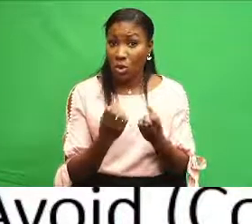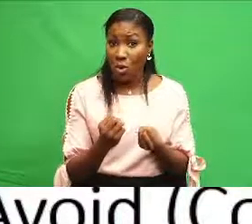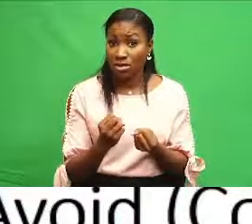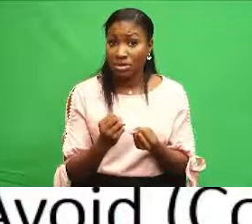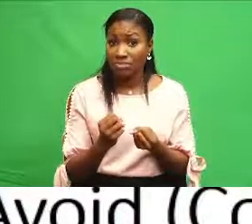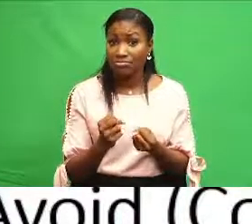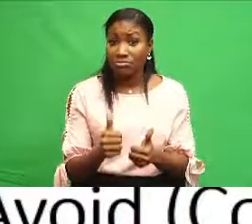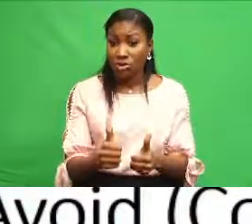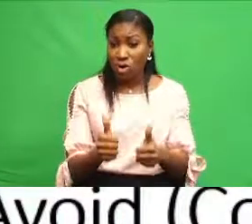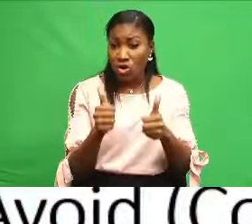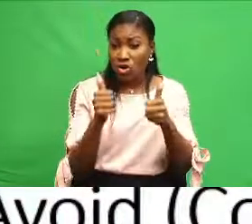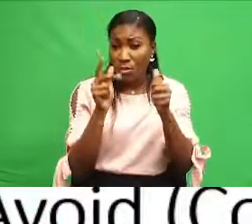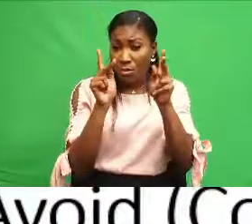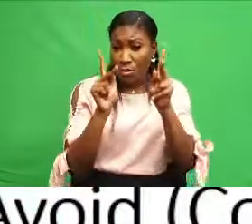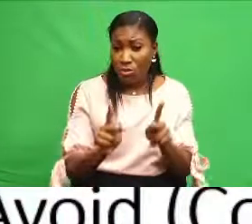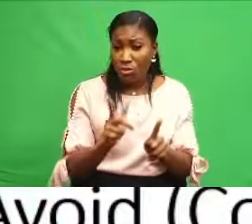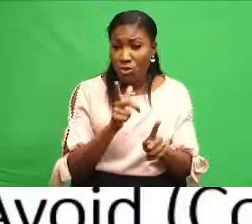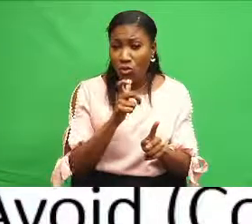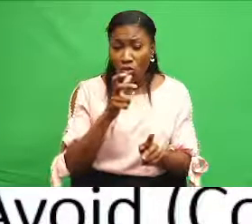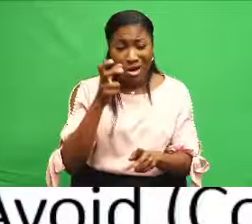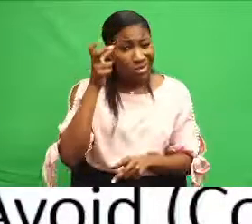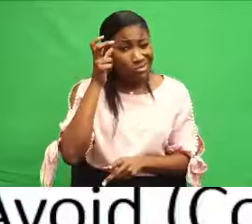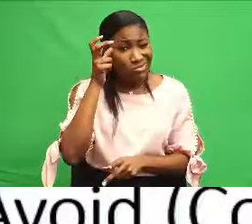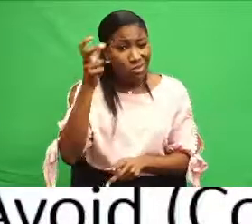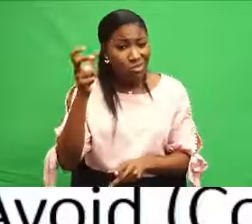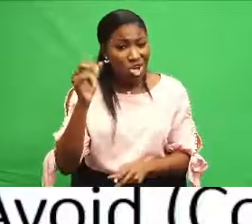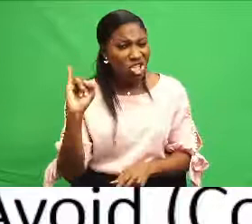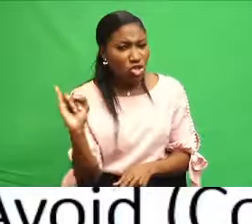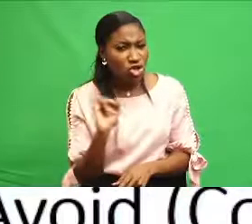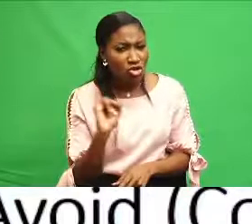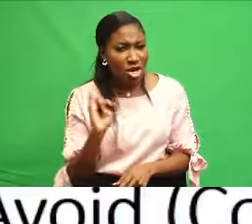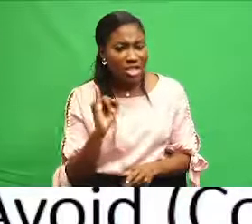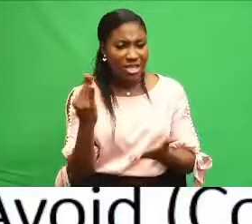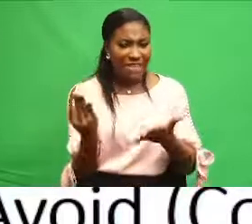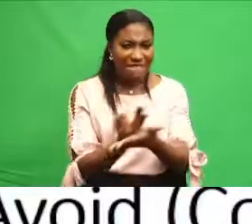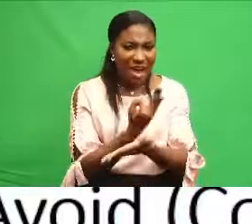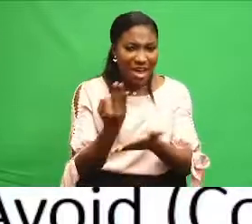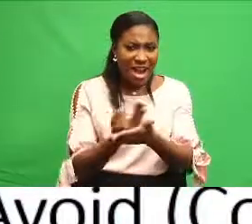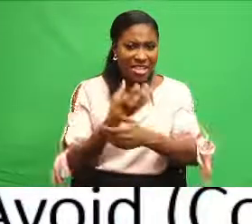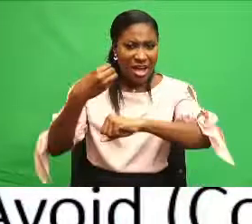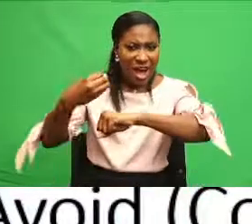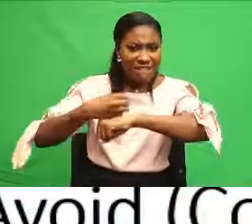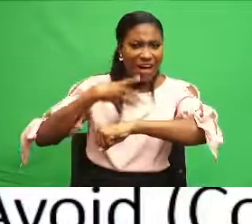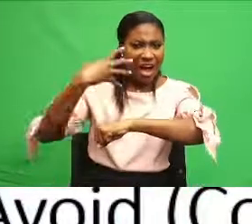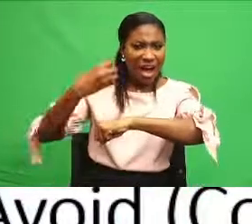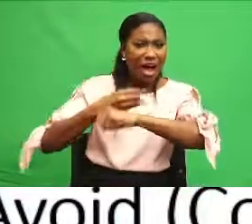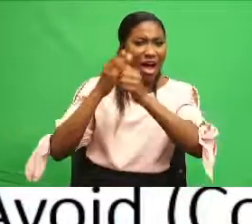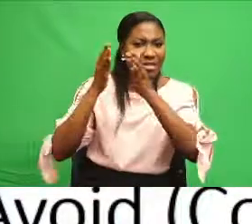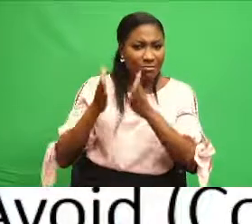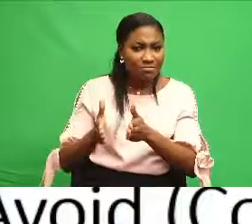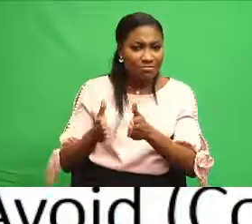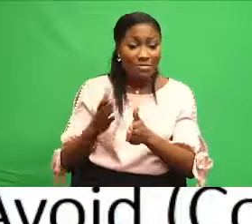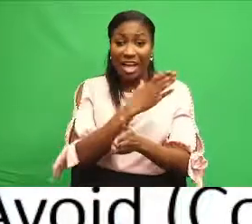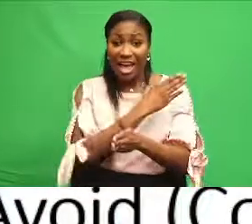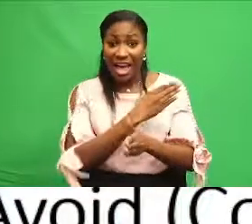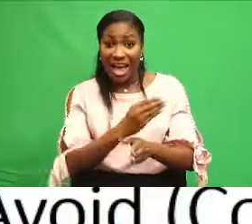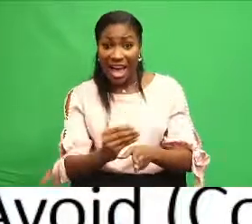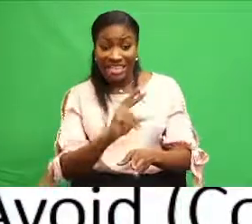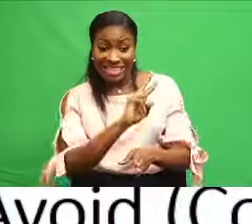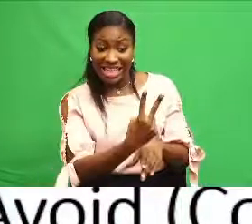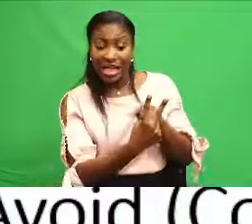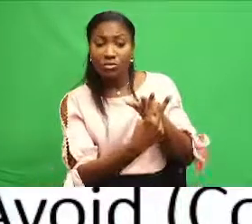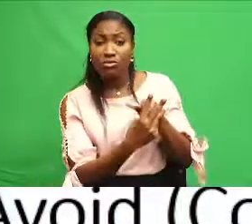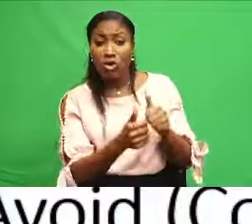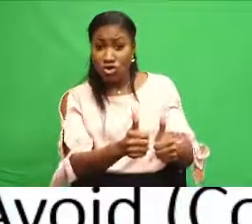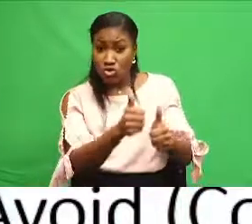a good insurance and financial advisor. And the second thing is that you want to get a good attorney. Those are